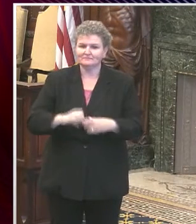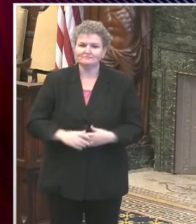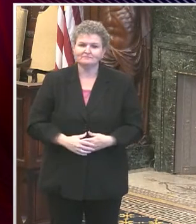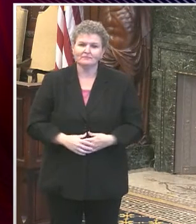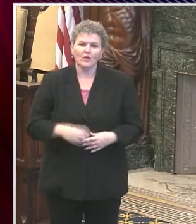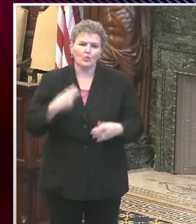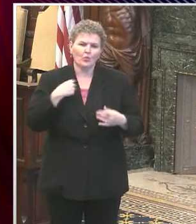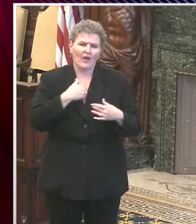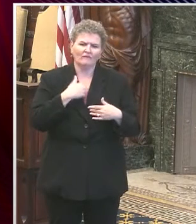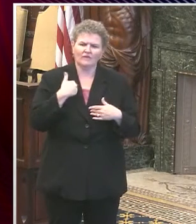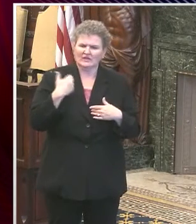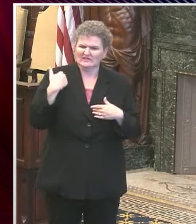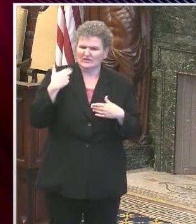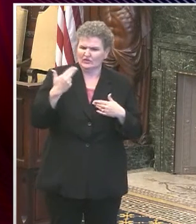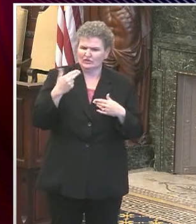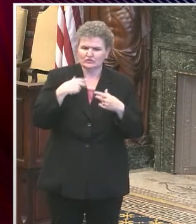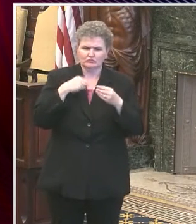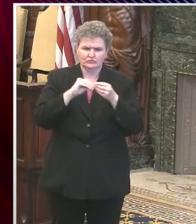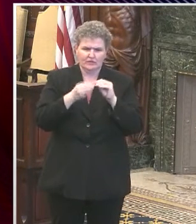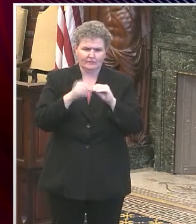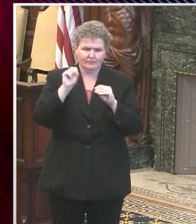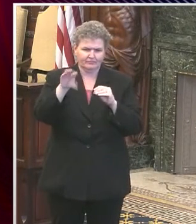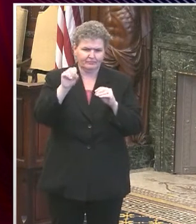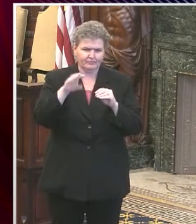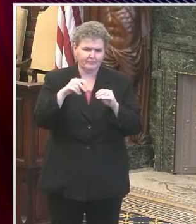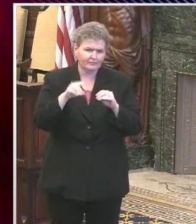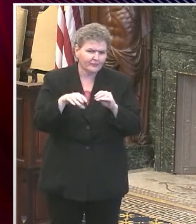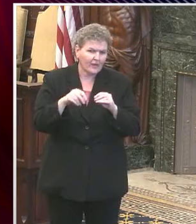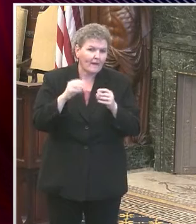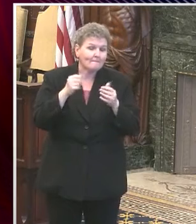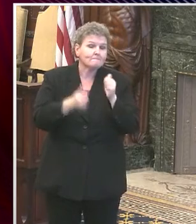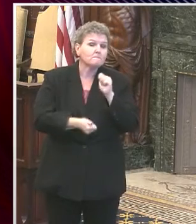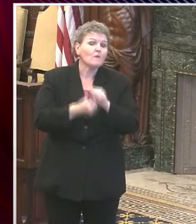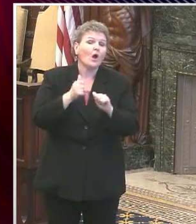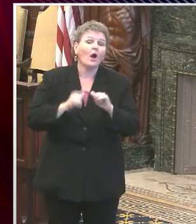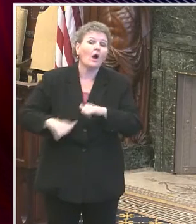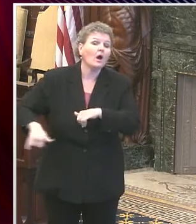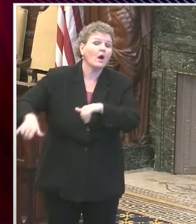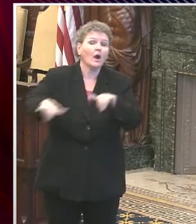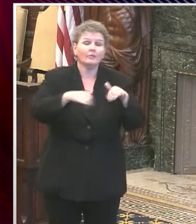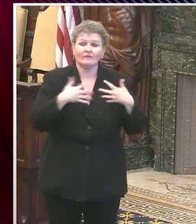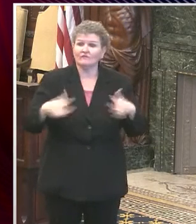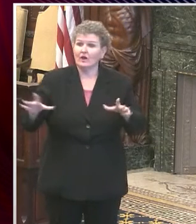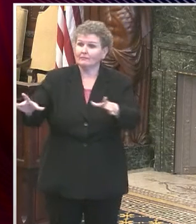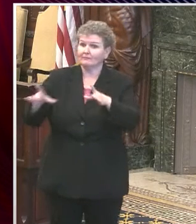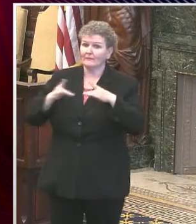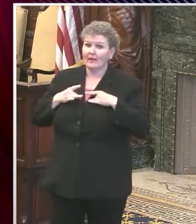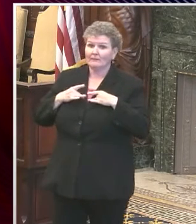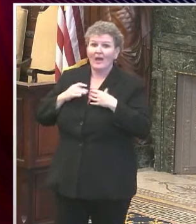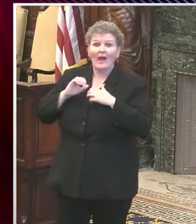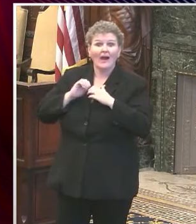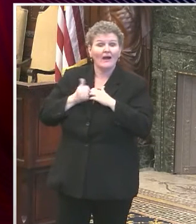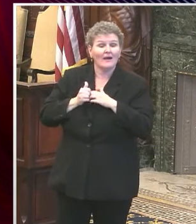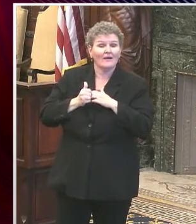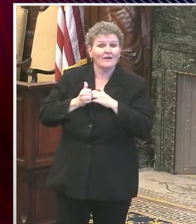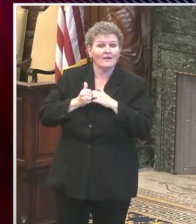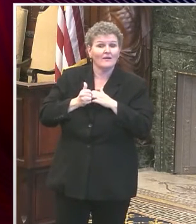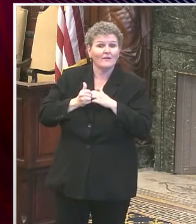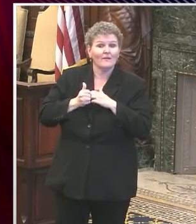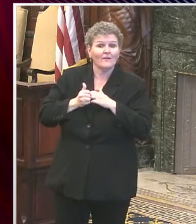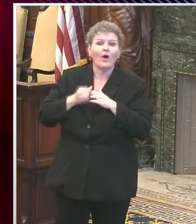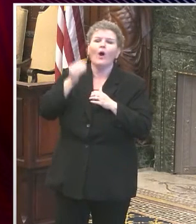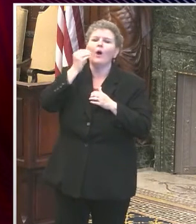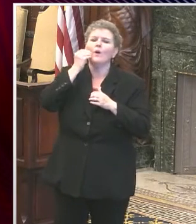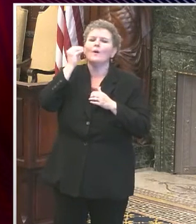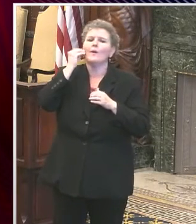Thursday. But here's what we're learning from our interviews, that the most common source for exposure for people with this infection is another household member.